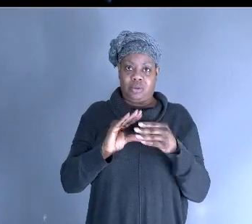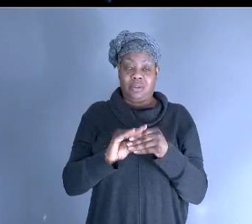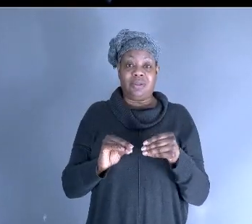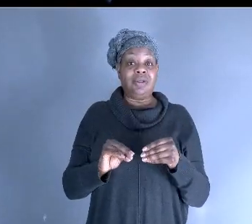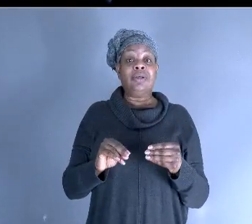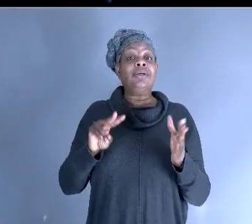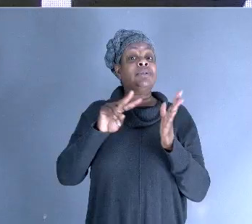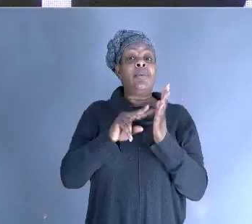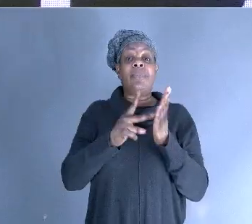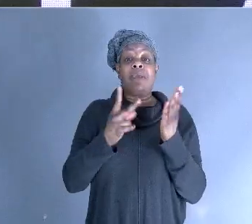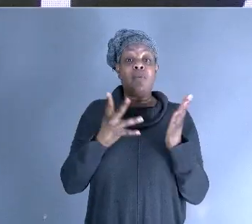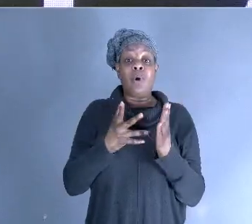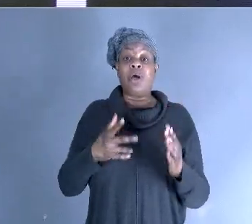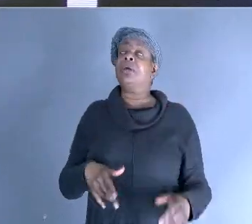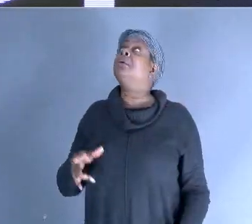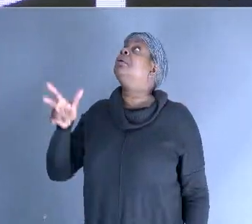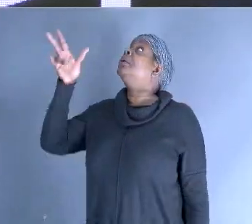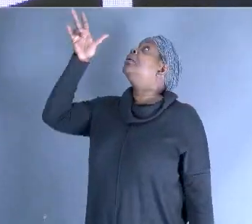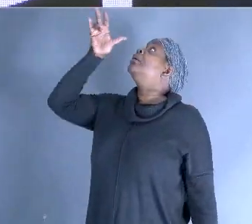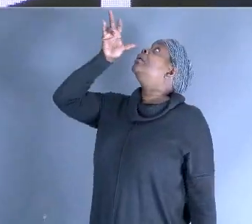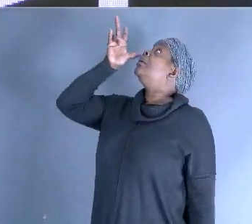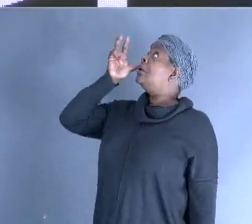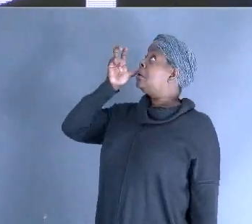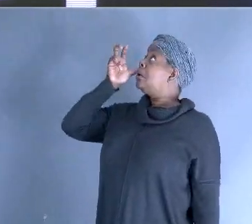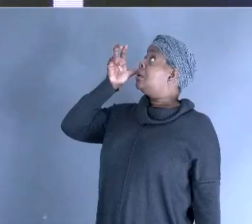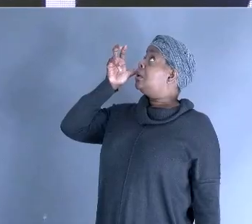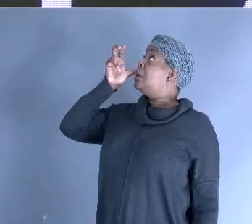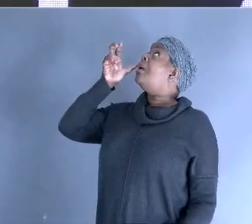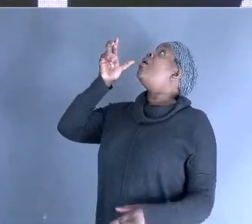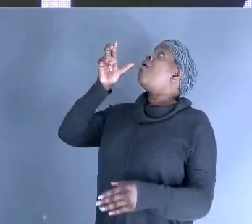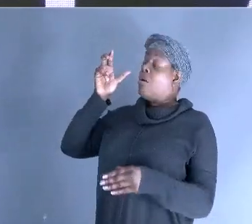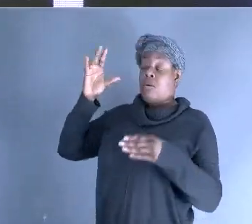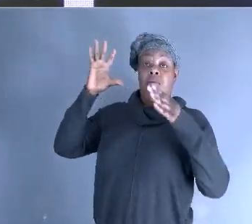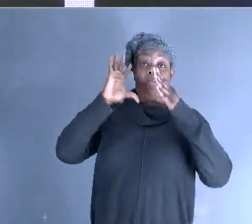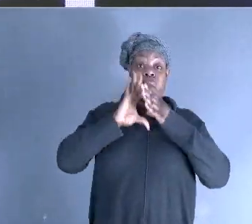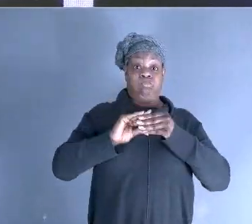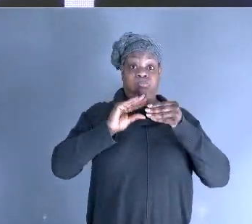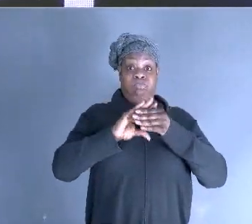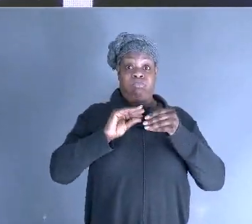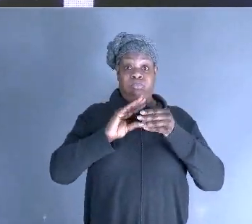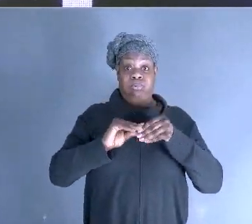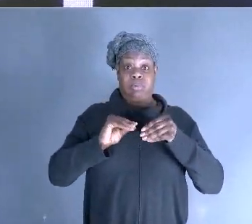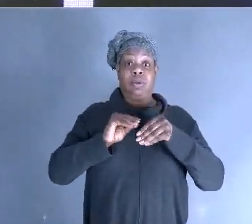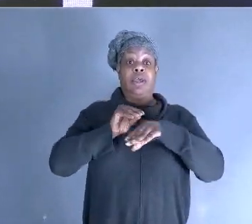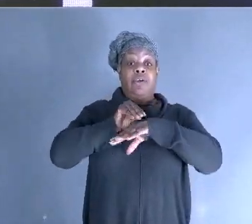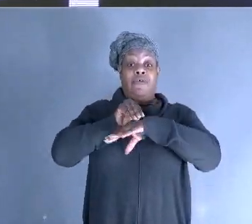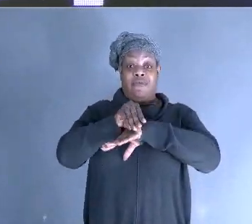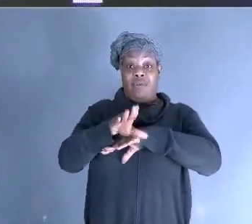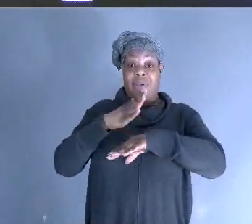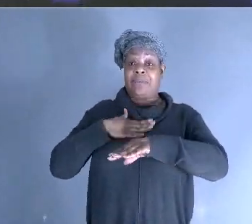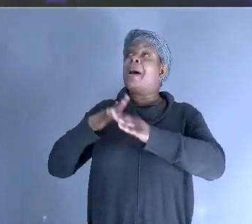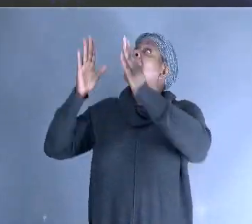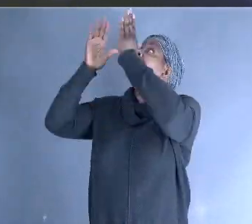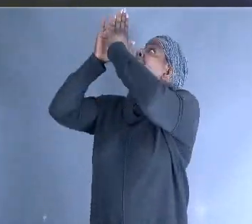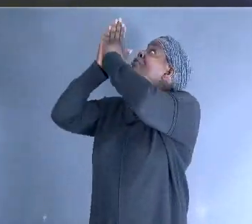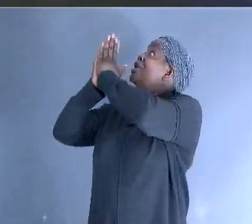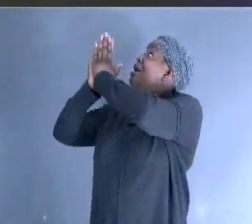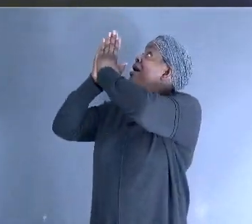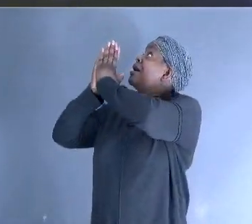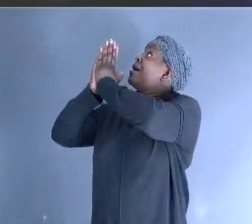and protect what you hear protect what podcast you listen to protect be aware of what news